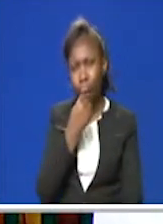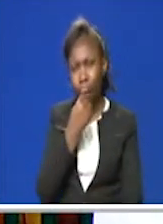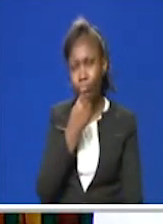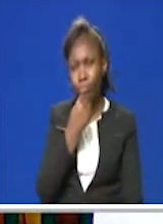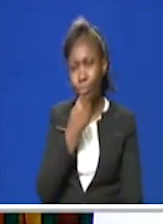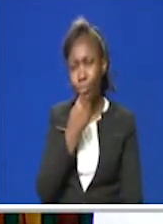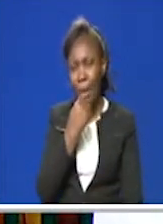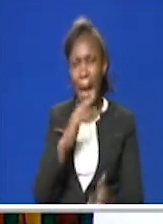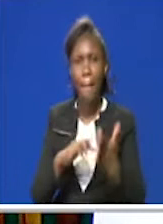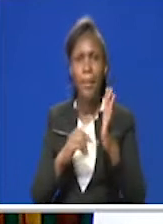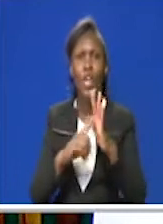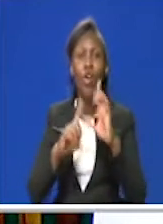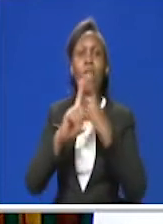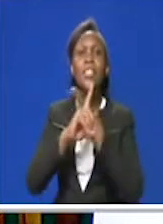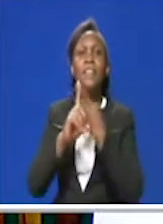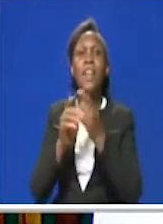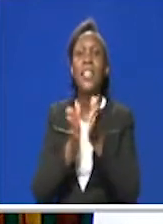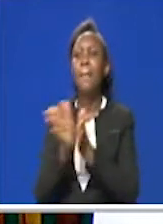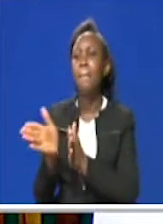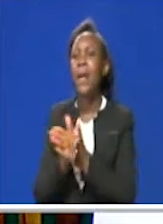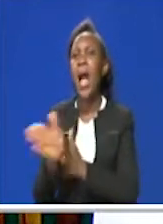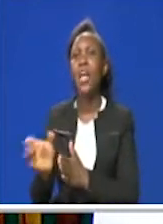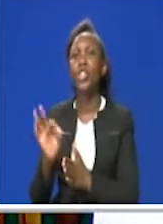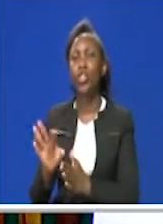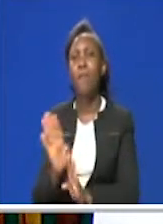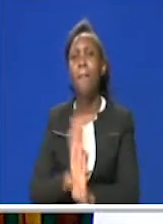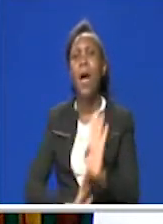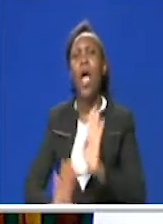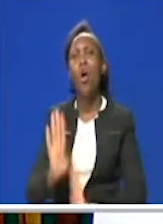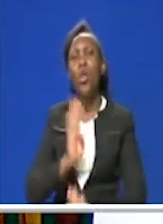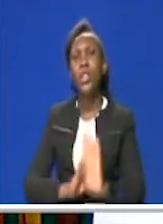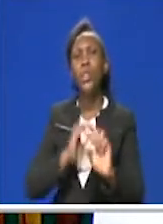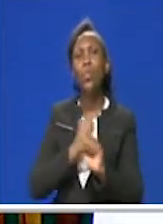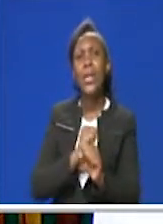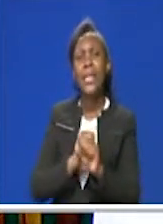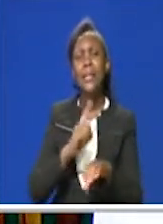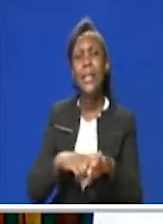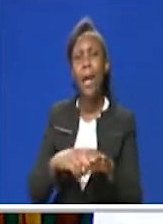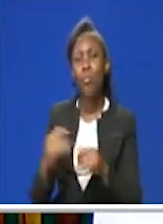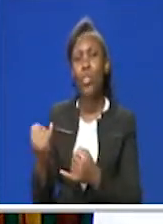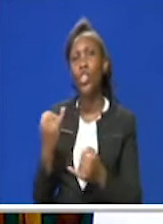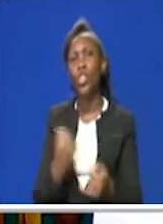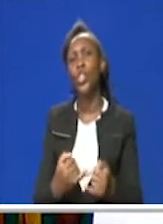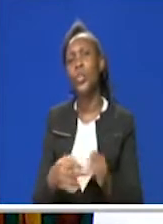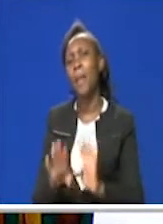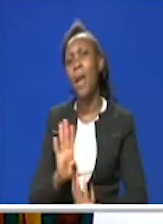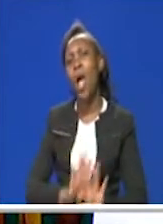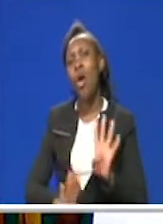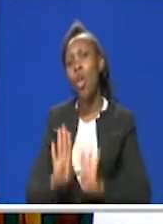of different branches of biology that were done towards the introduction of biology,